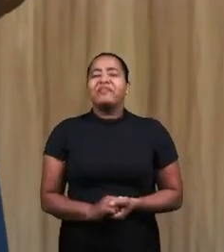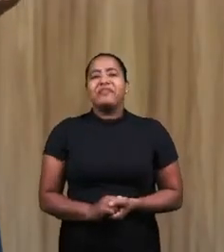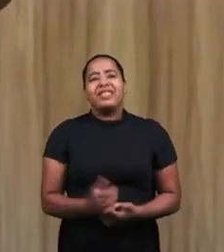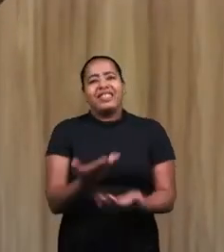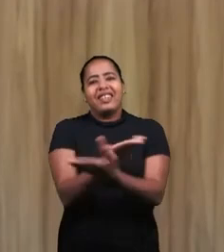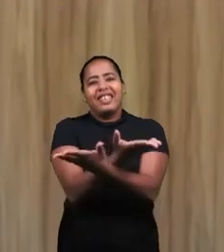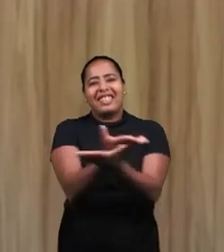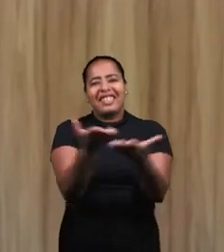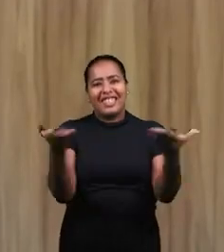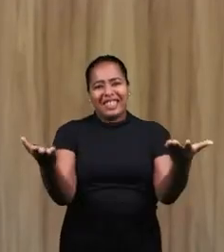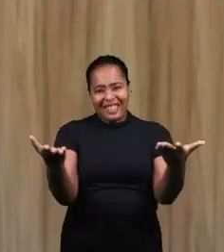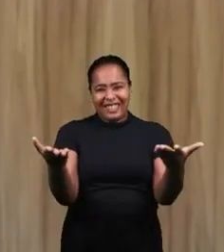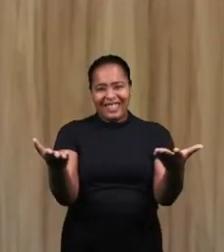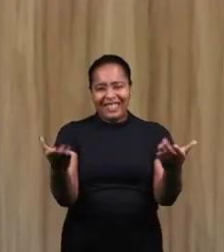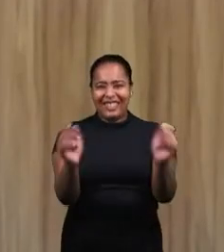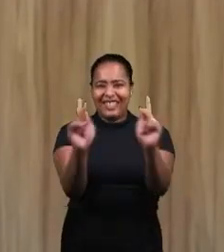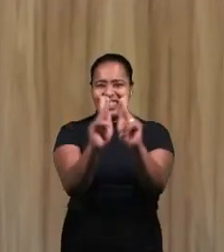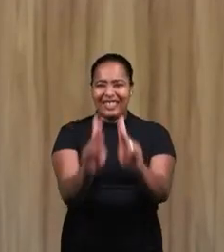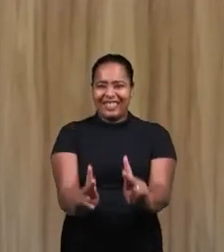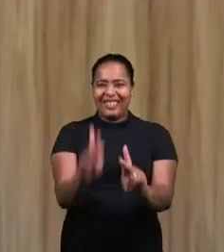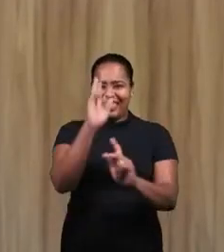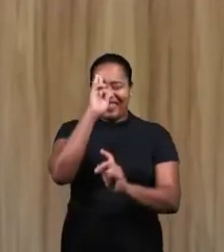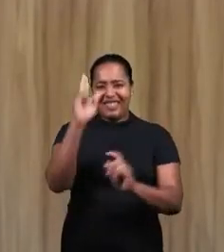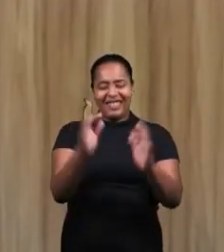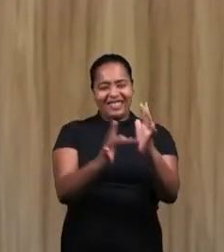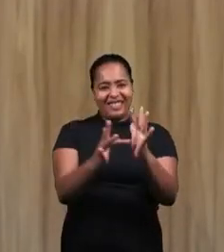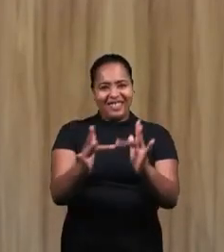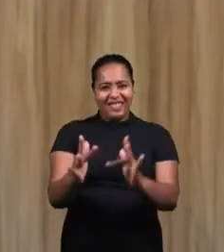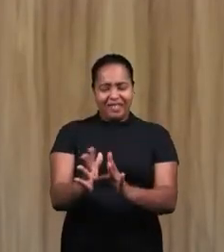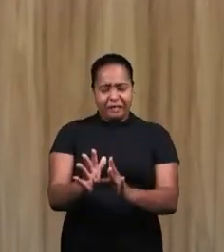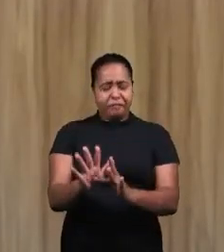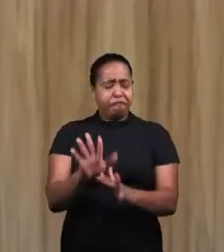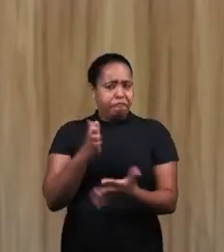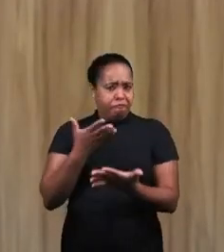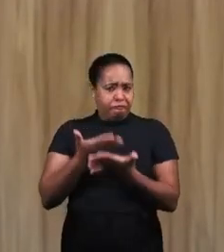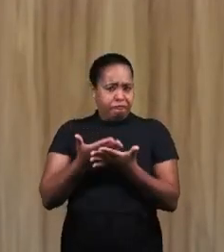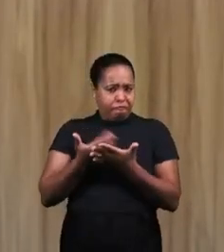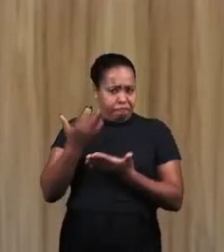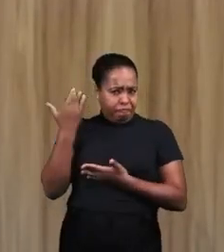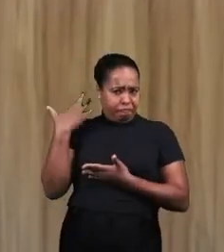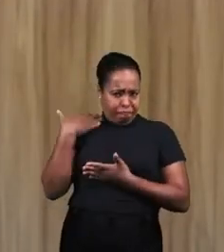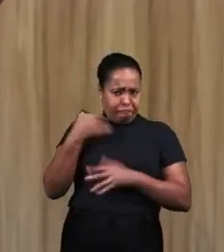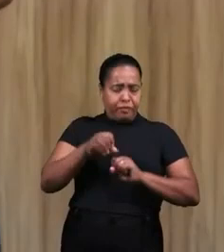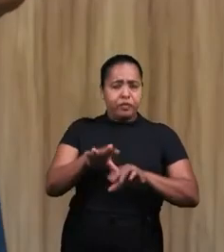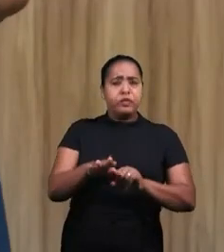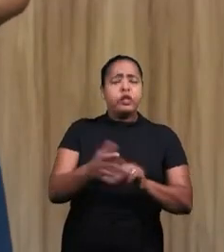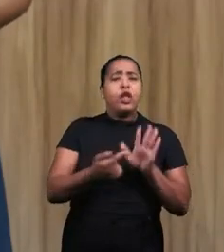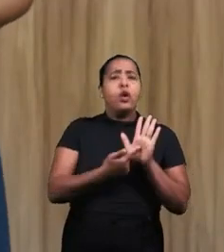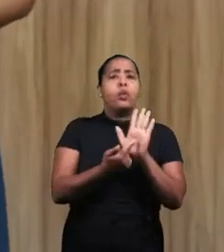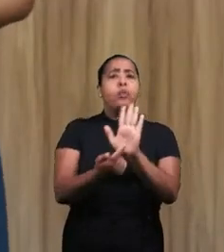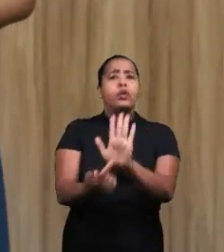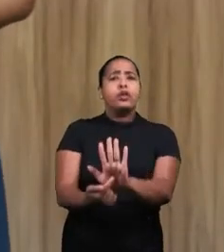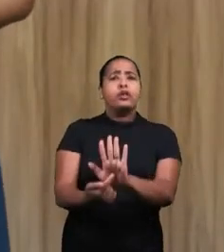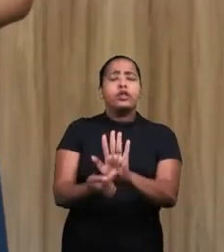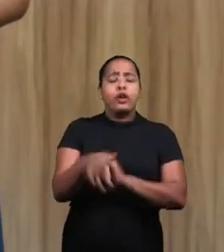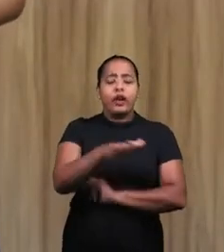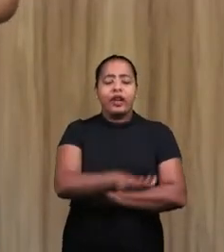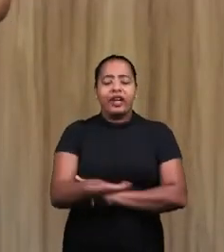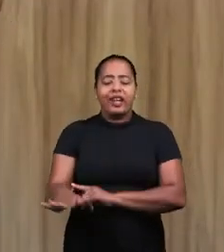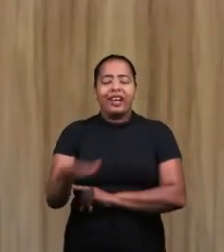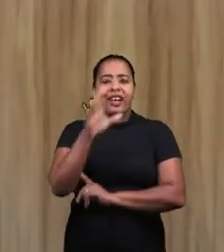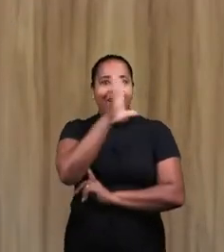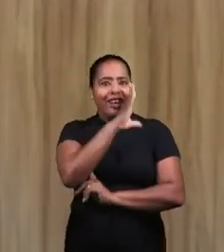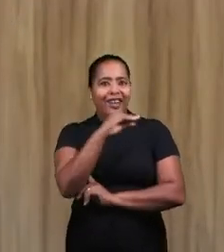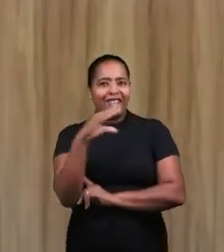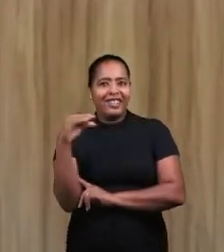greet everyone with the peace of the Lord Jesus. Last class, we said that we would show the children, intermediates, and